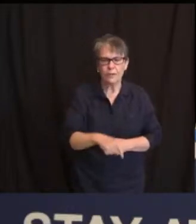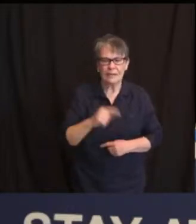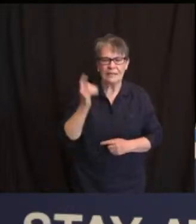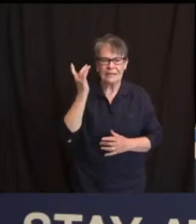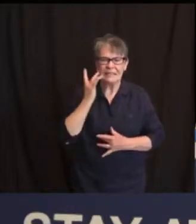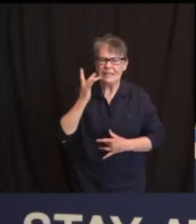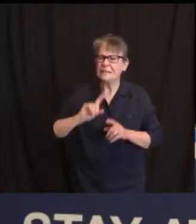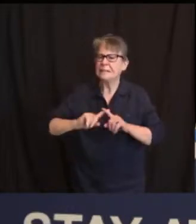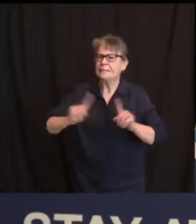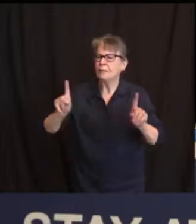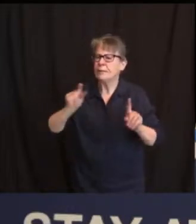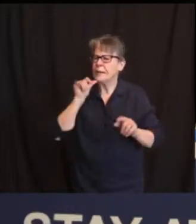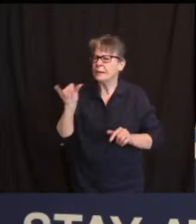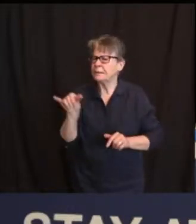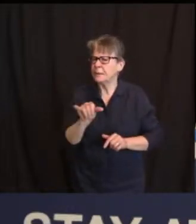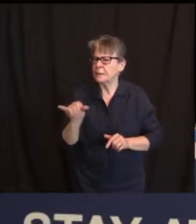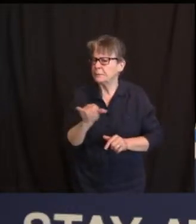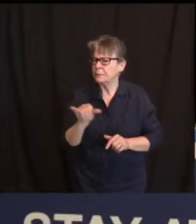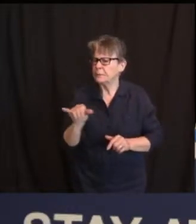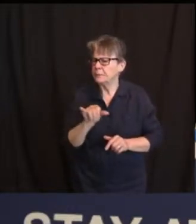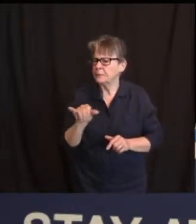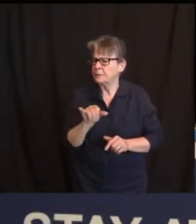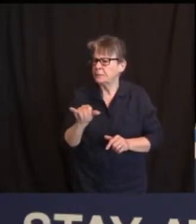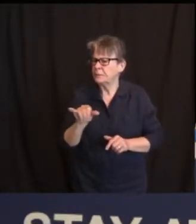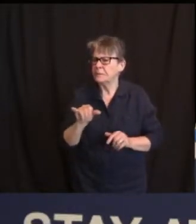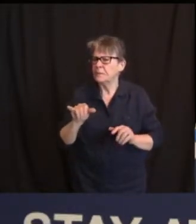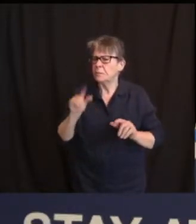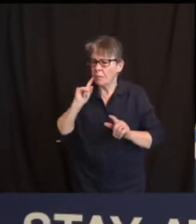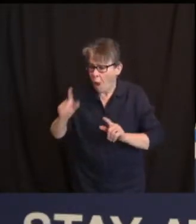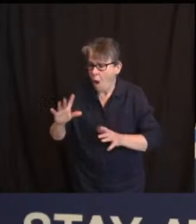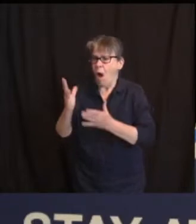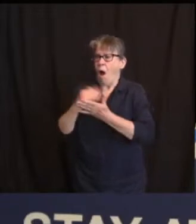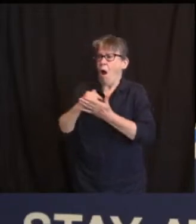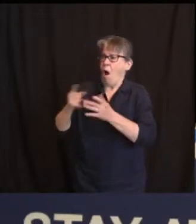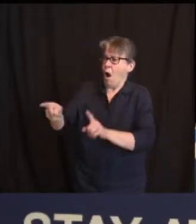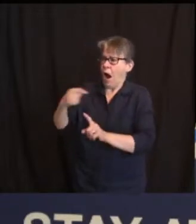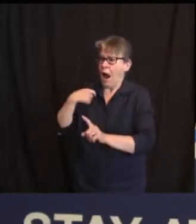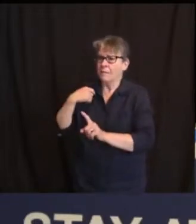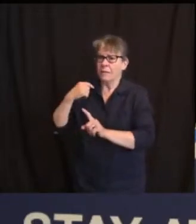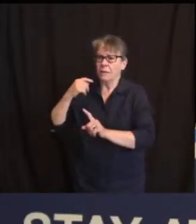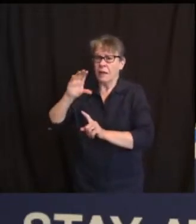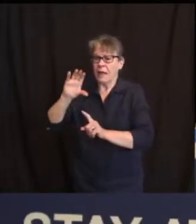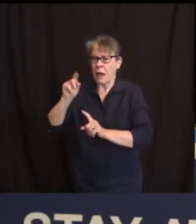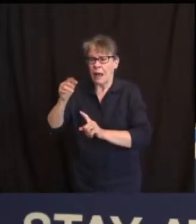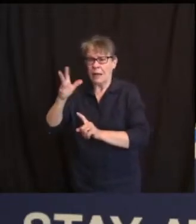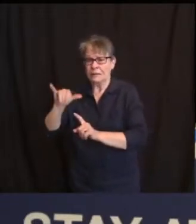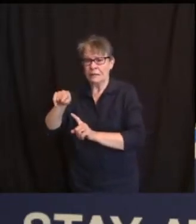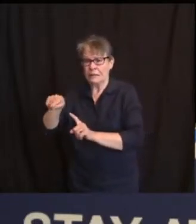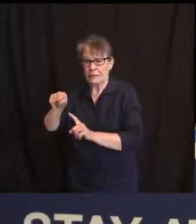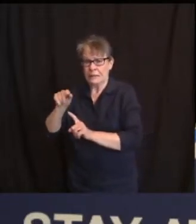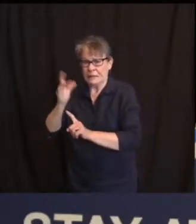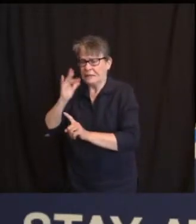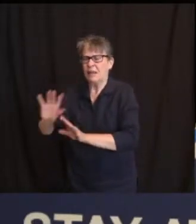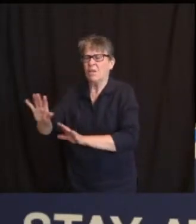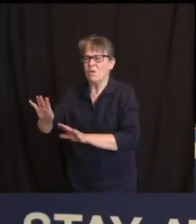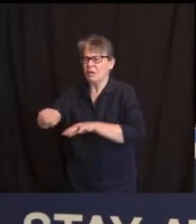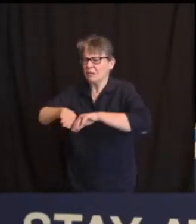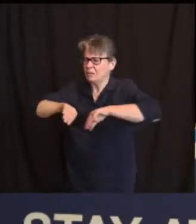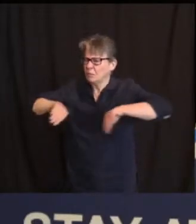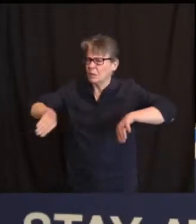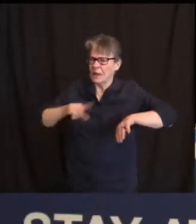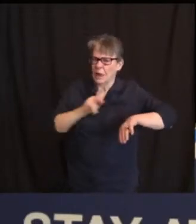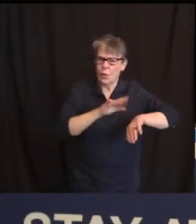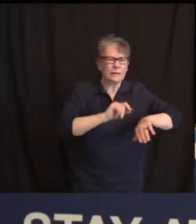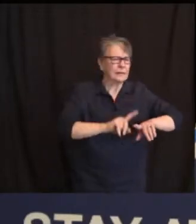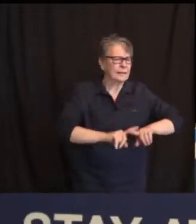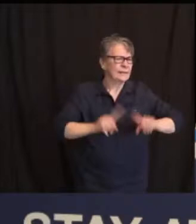what's known as syndromic surveillance. We look at it over time. This is data a little